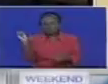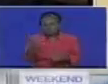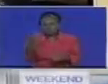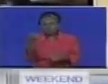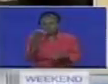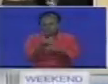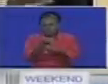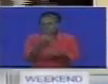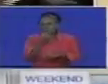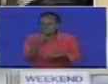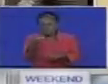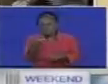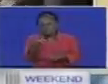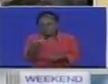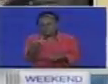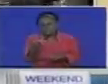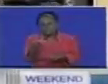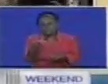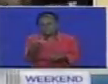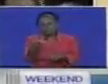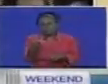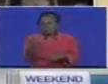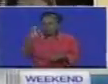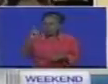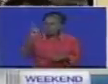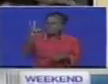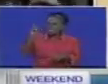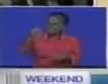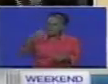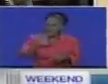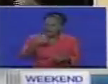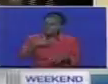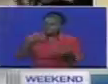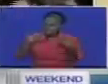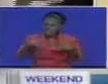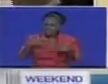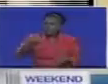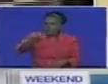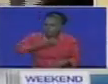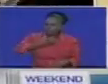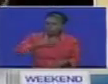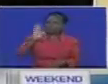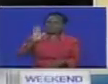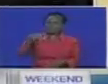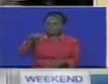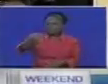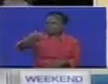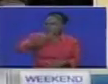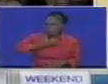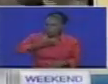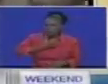Mahia match or going to try and destroy a Gor Mahia match. ODM has people who own it, and they take ownership of the party very